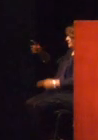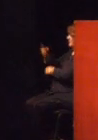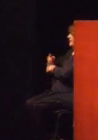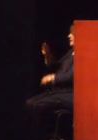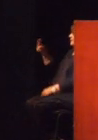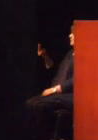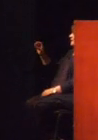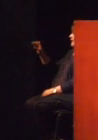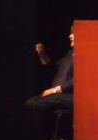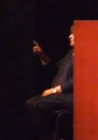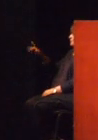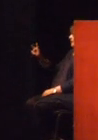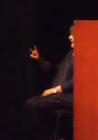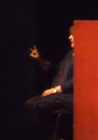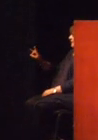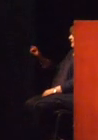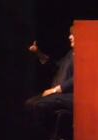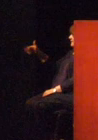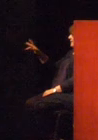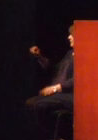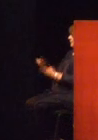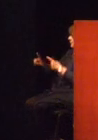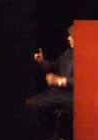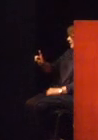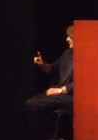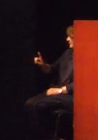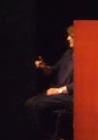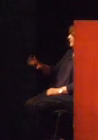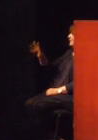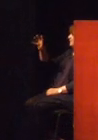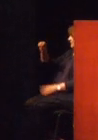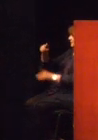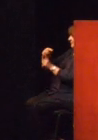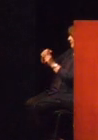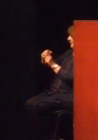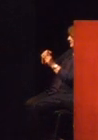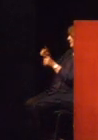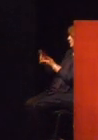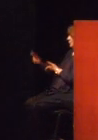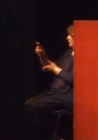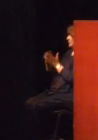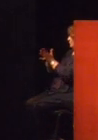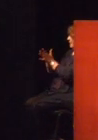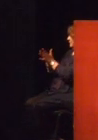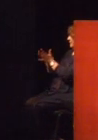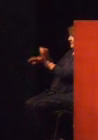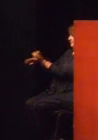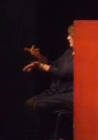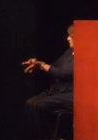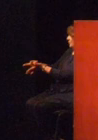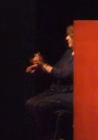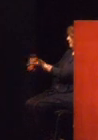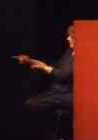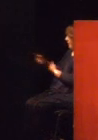October 28th, from 10:30 a.m. to 1 p.m. 50-plus university reps have already been confirmed for participation